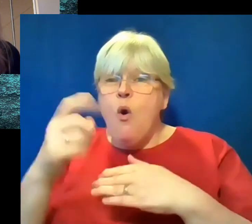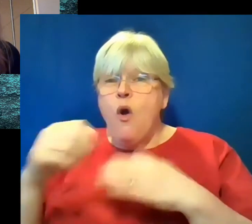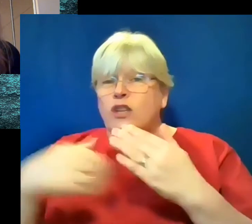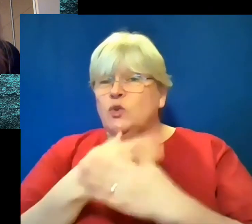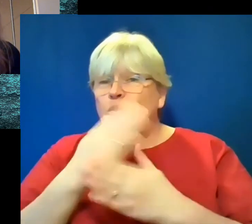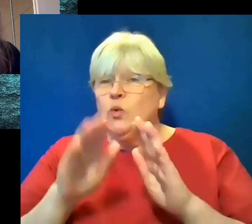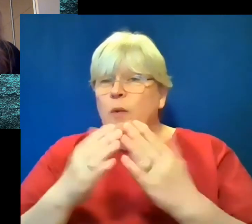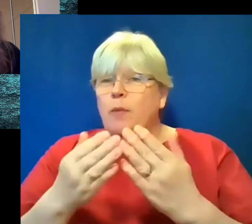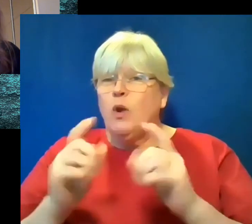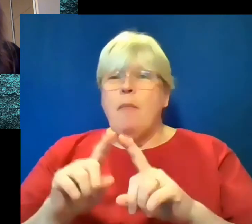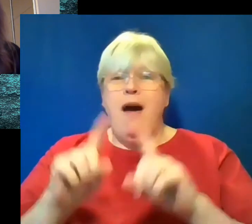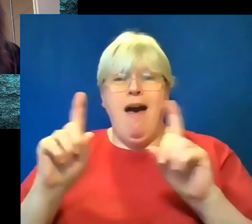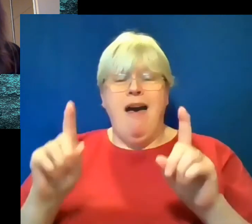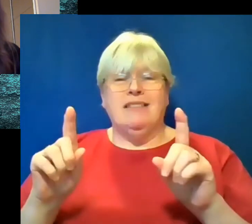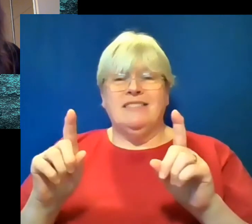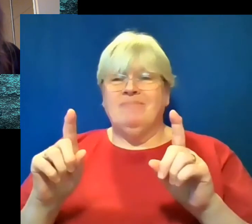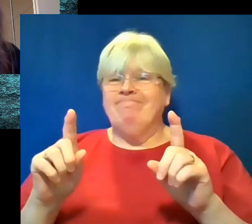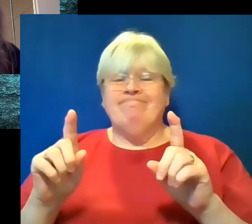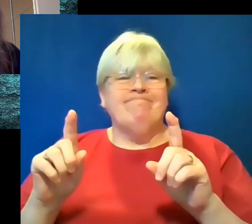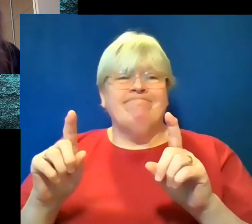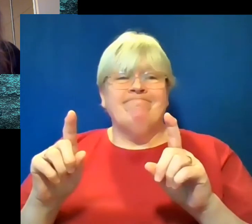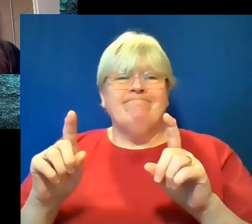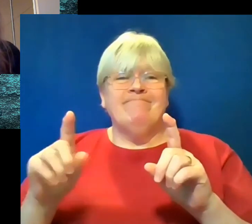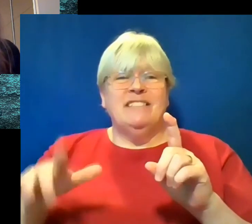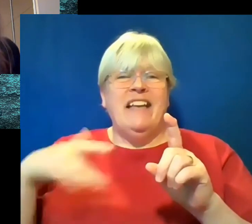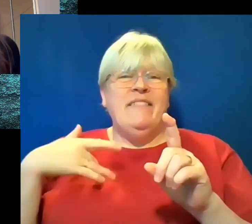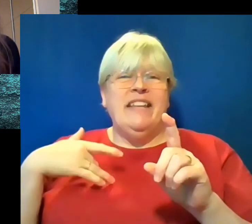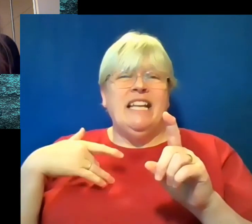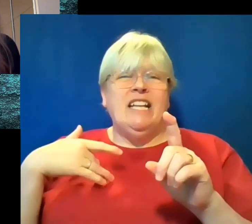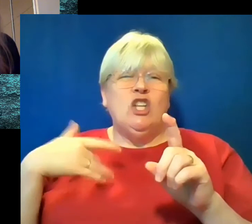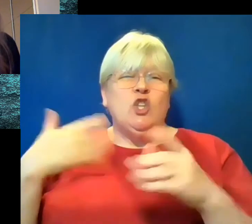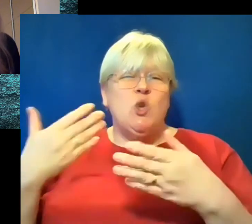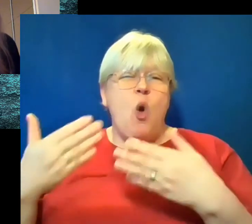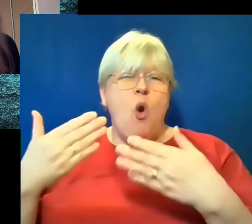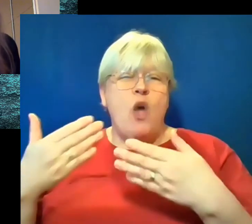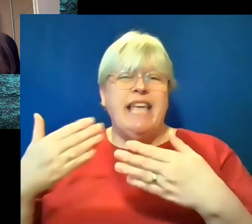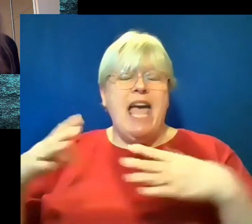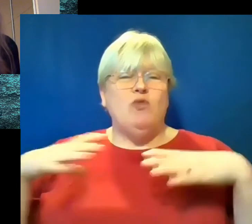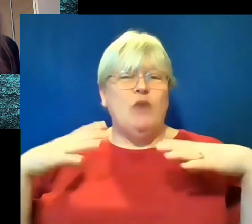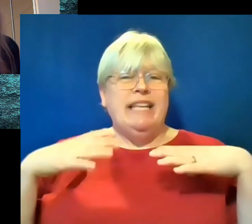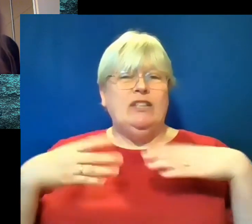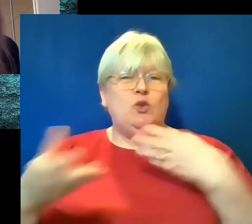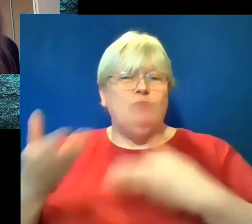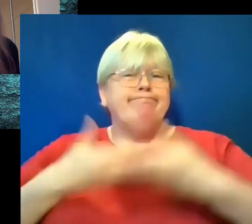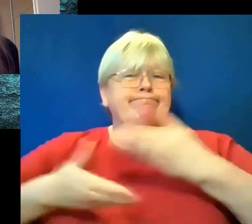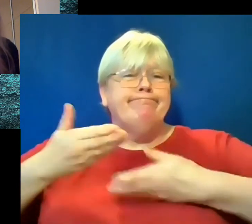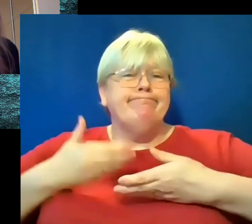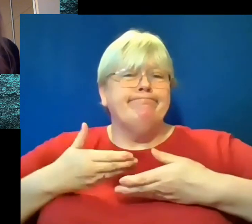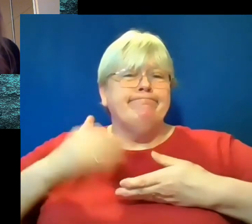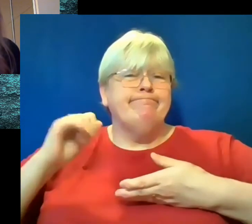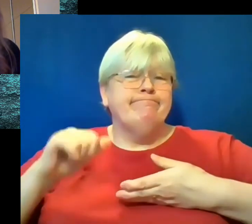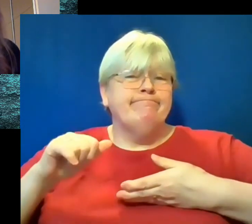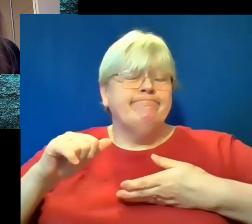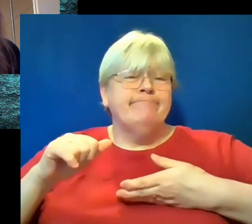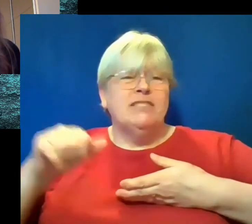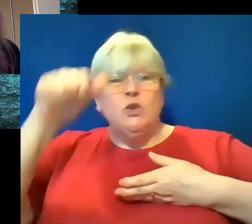but I sense that you might feel that you're not quite in that space to tell us too much more about it. But do you know when